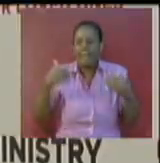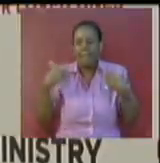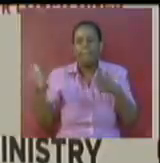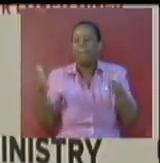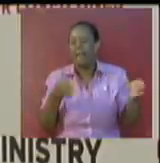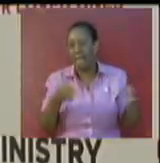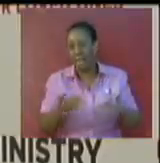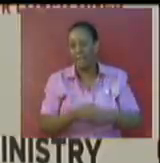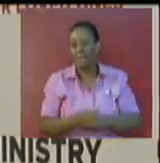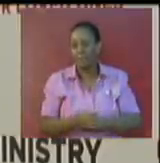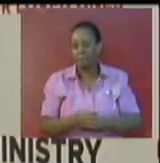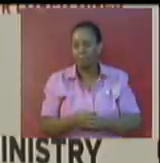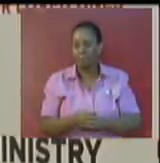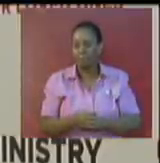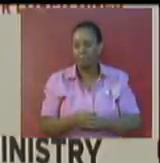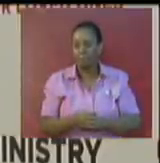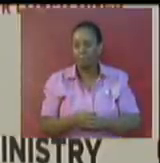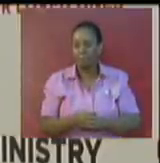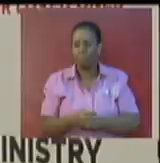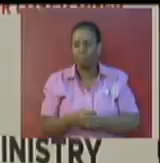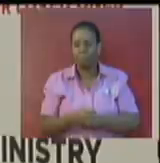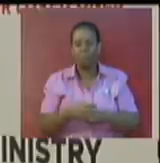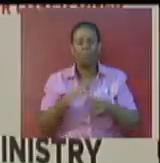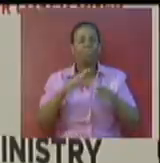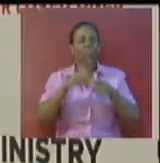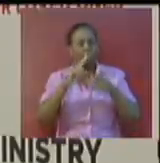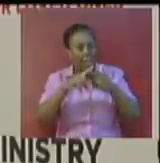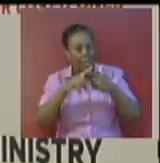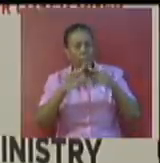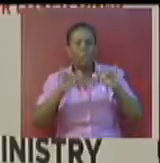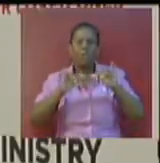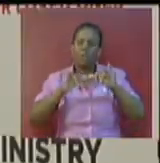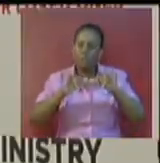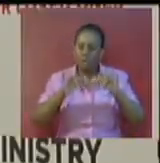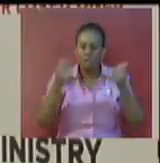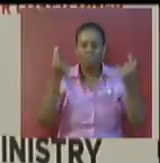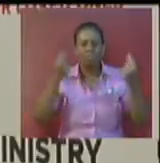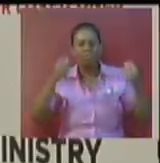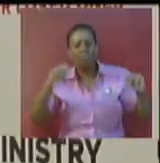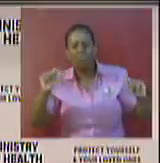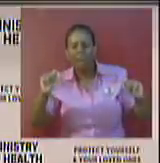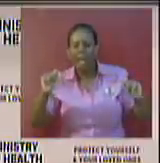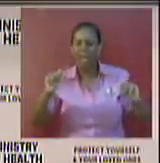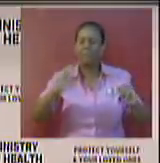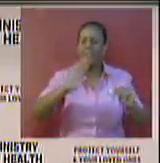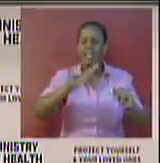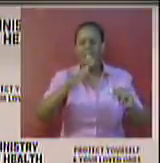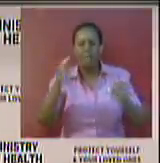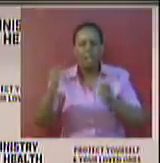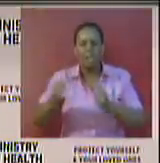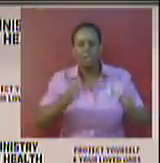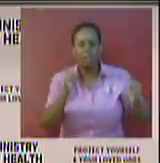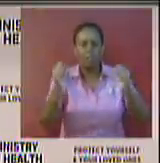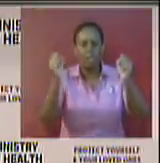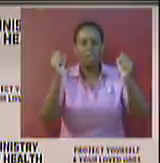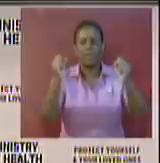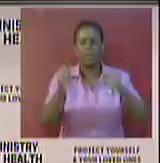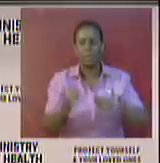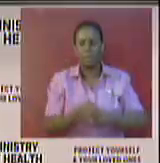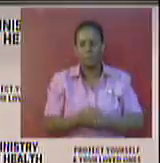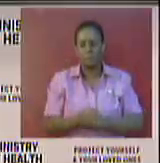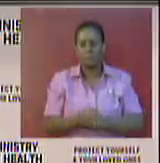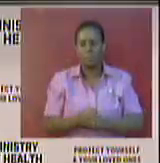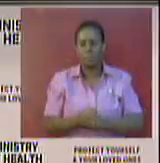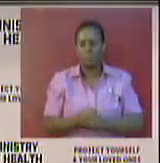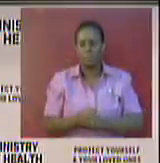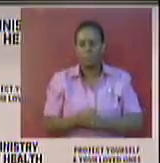to change the strategy as the epidemic continues. Thank you very much, Dr. Fraser. So this is